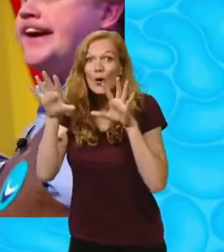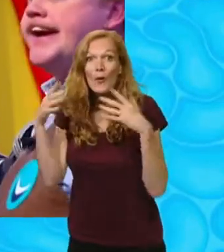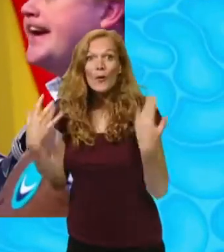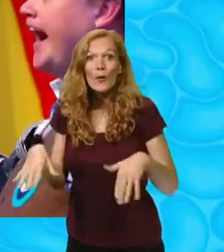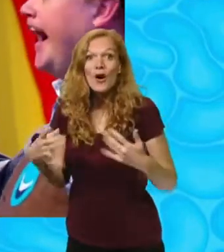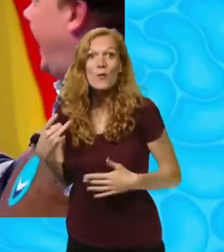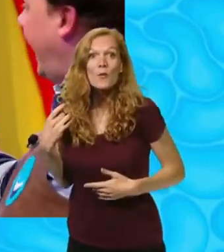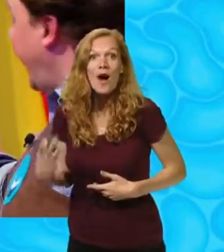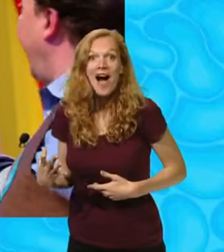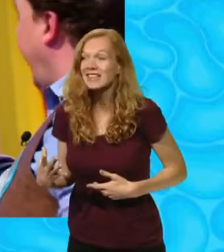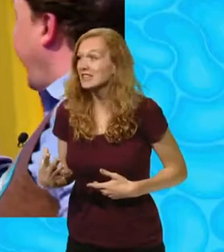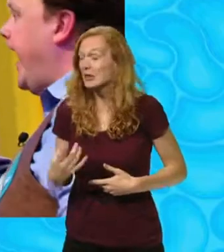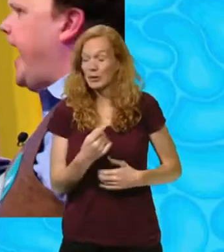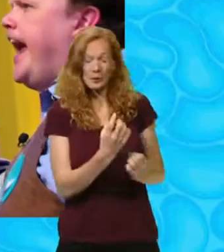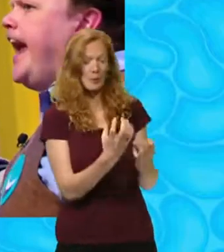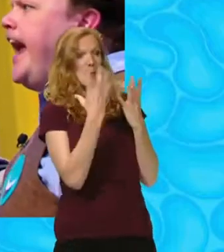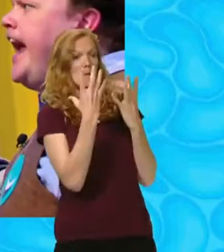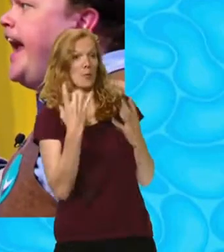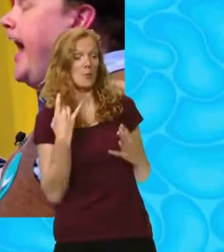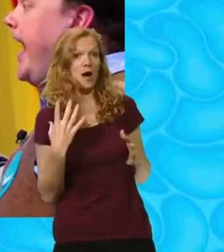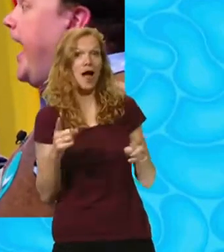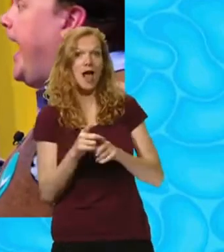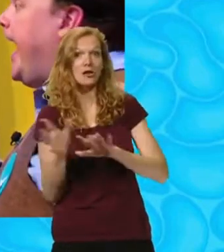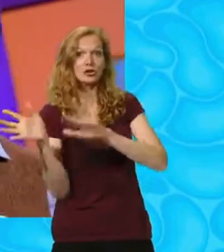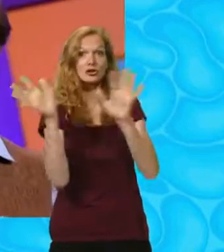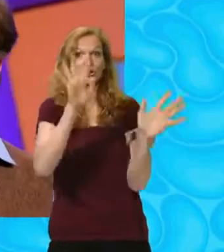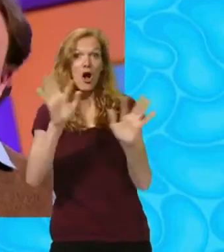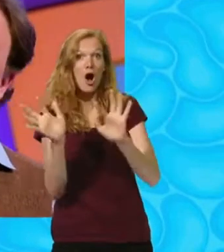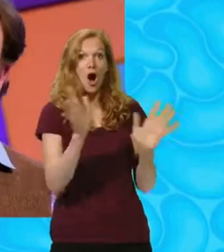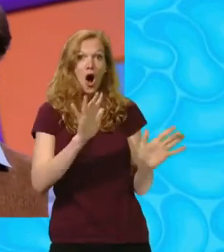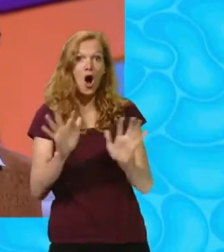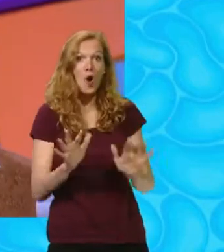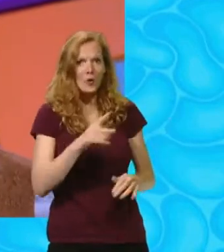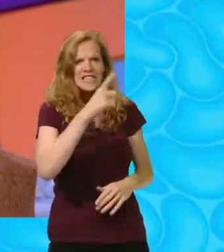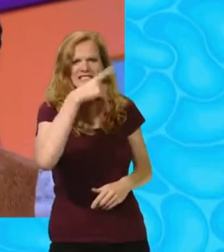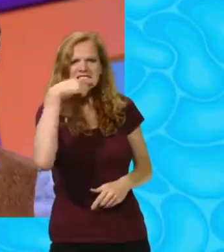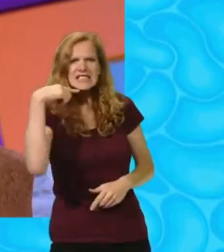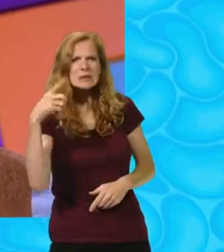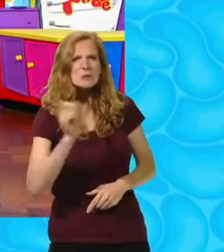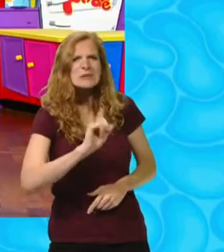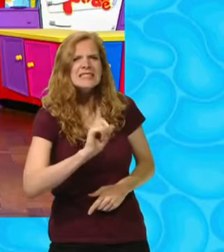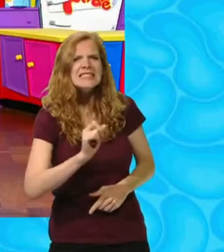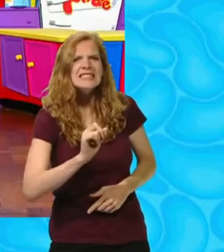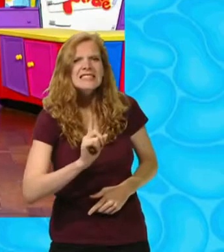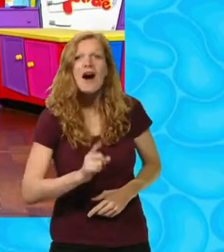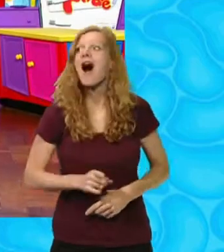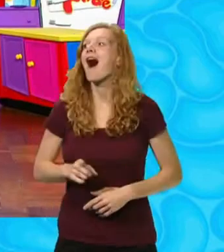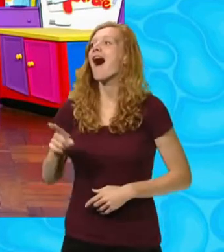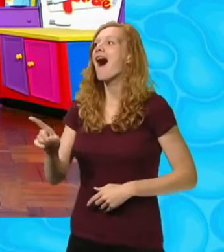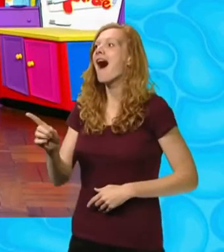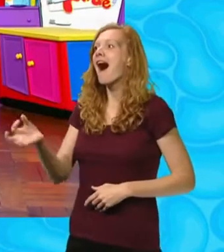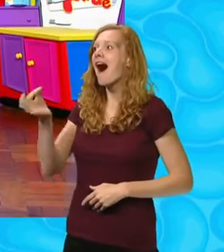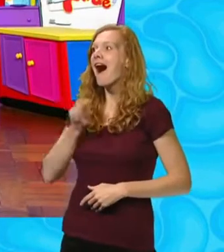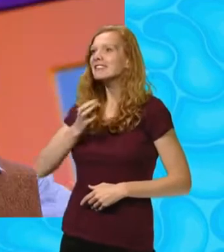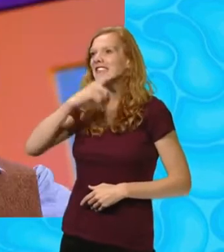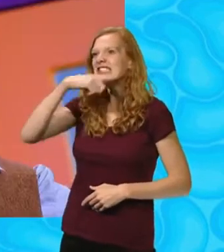teeth are as white as a polar bear in a snowstorm who sneezed into a tin of white paint. What toothpaste do you use? Oh, that's a very